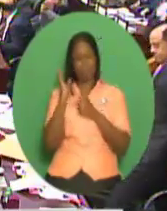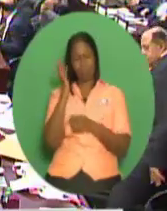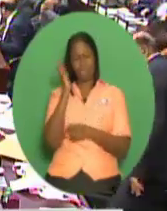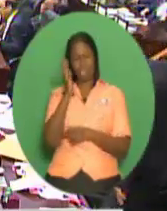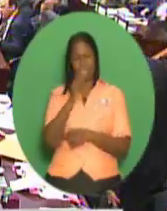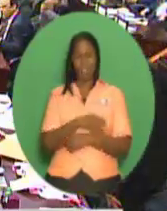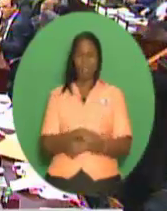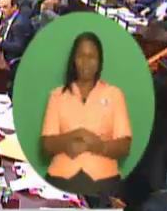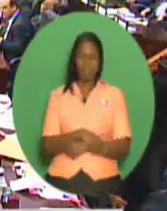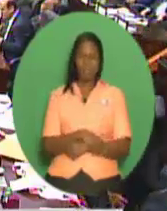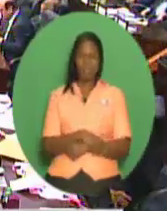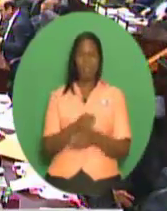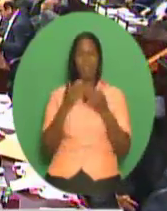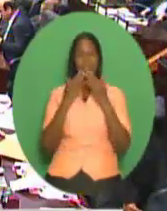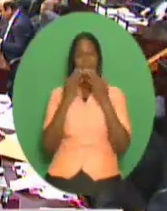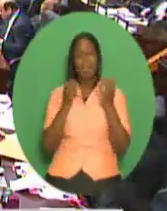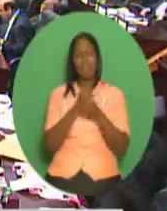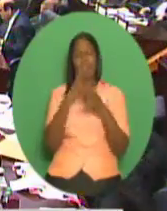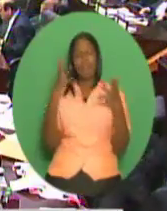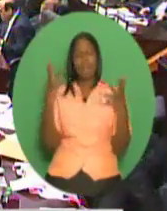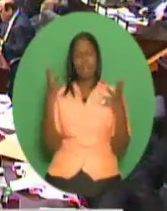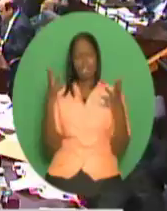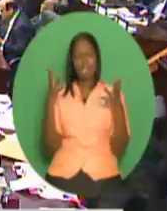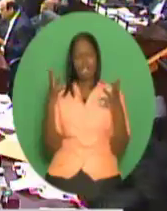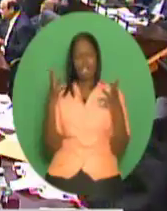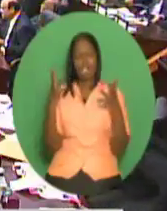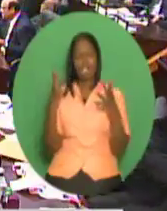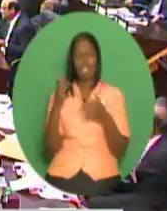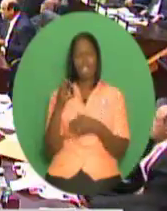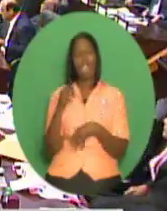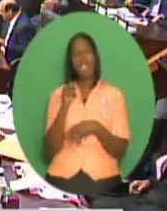Thank you very much, Madam Speaker.